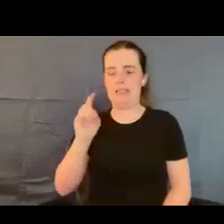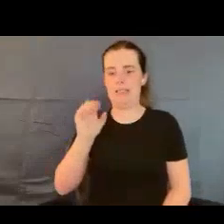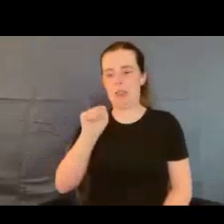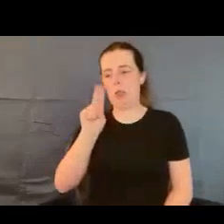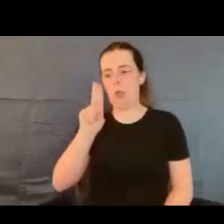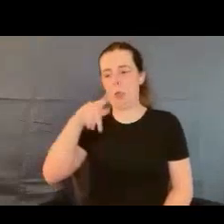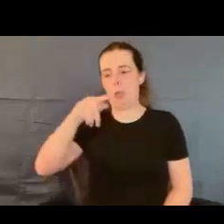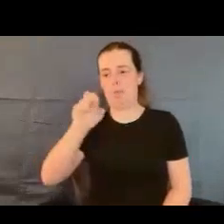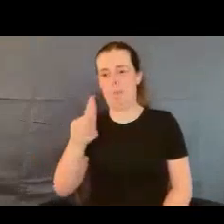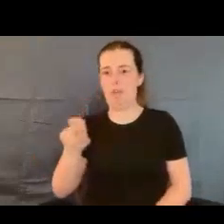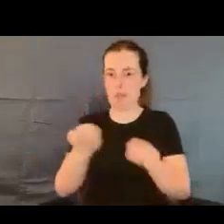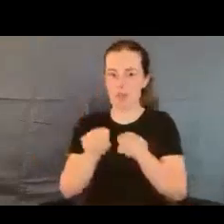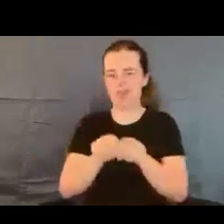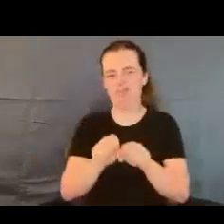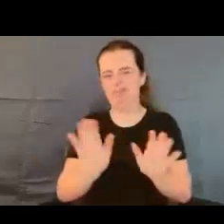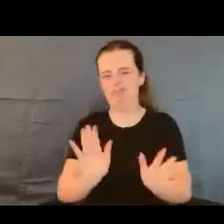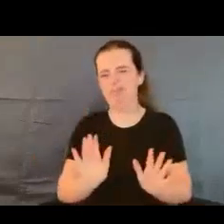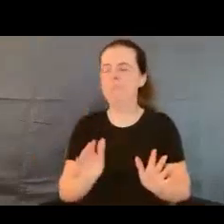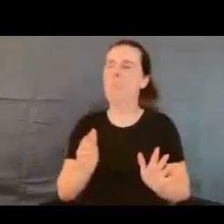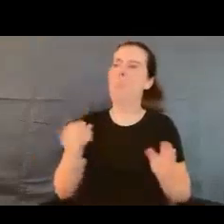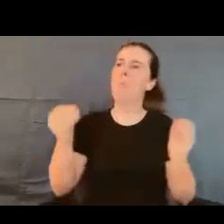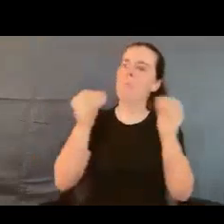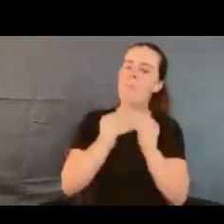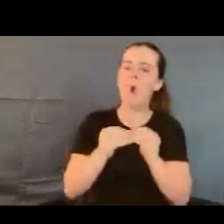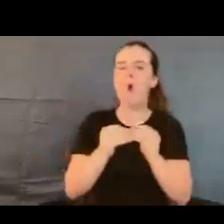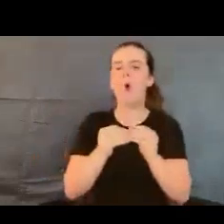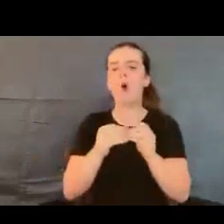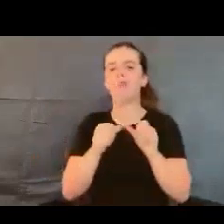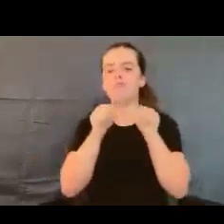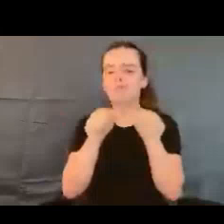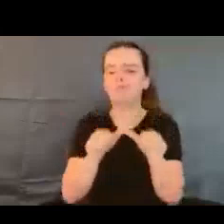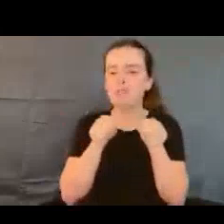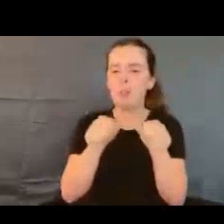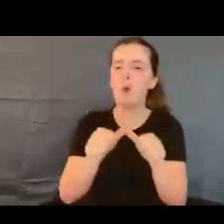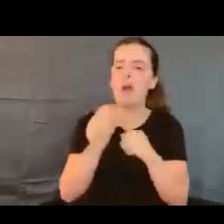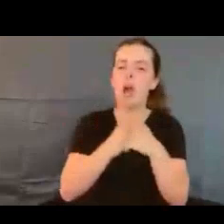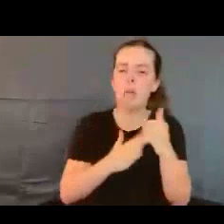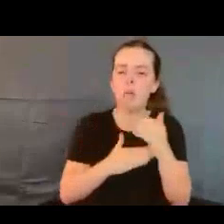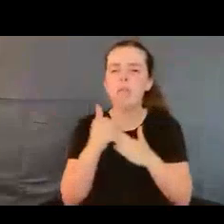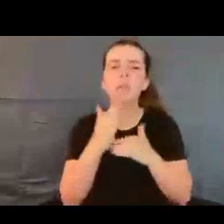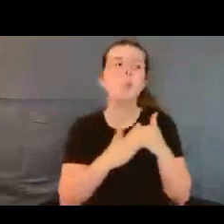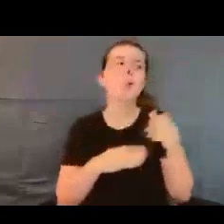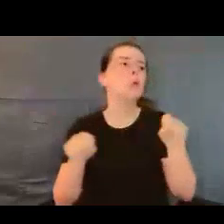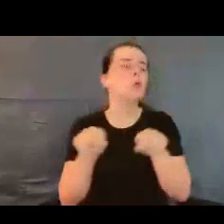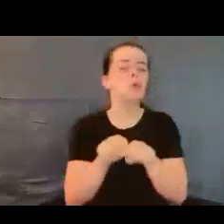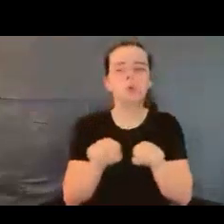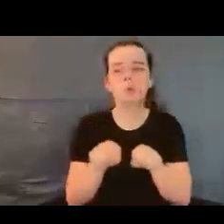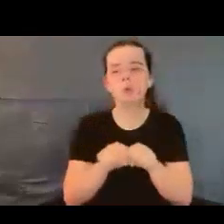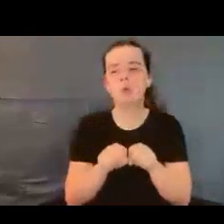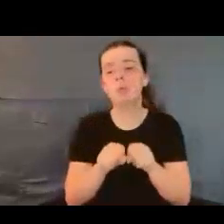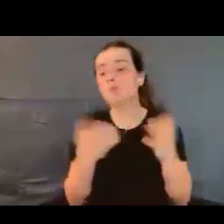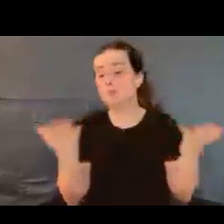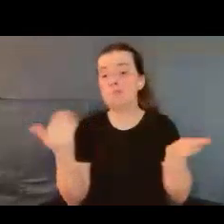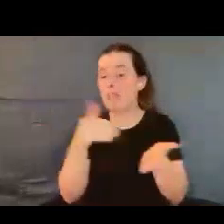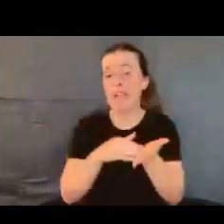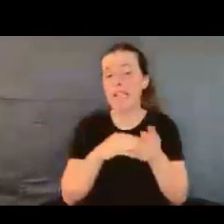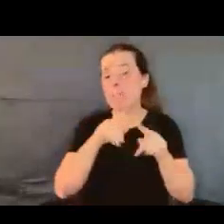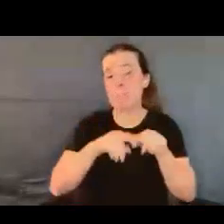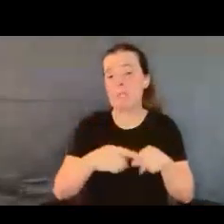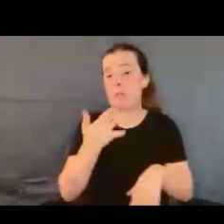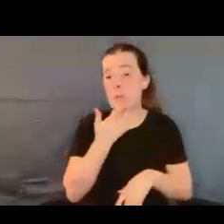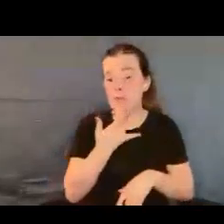a durable, more comfortable, well lugged shoe. Again, totally preference based. Some shoes that I know that people